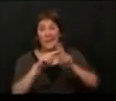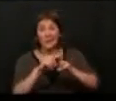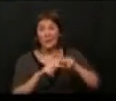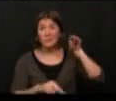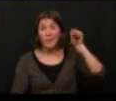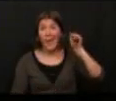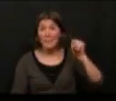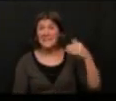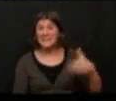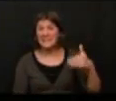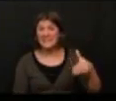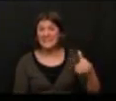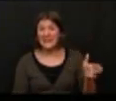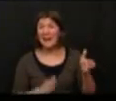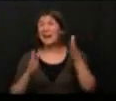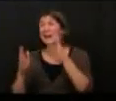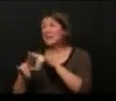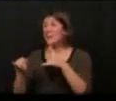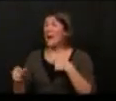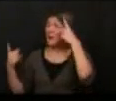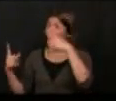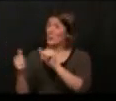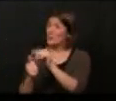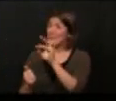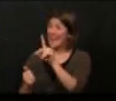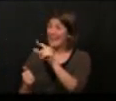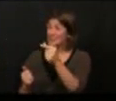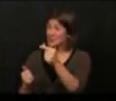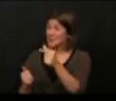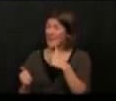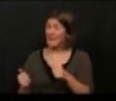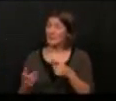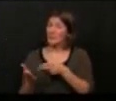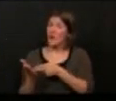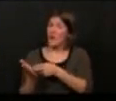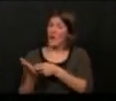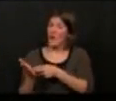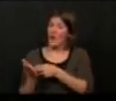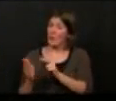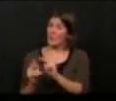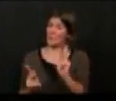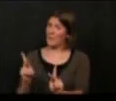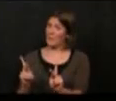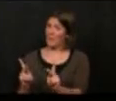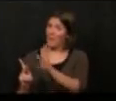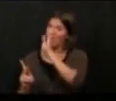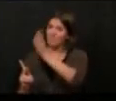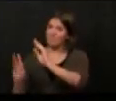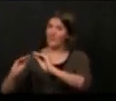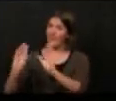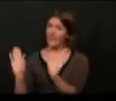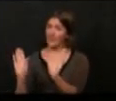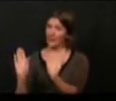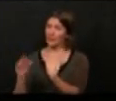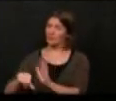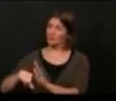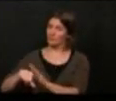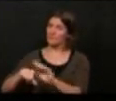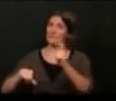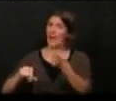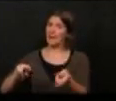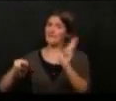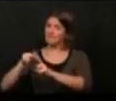with David that we have to be honest with people about the, you know, what it's going to